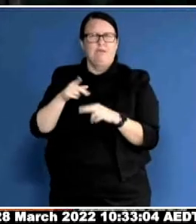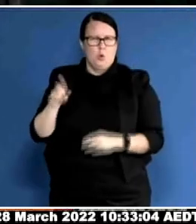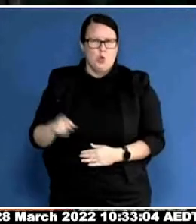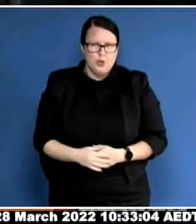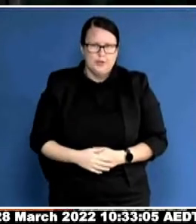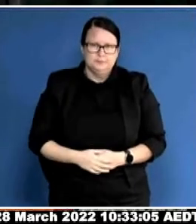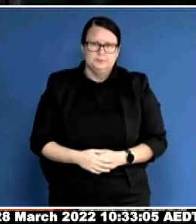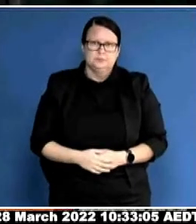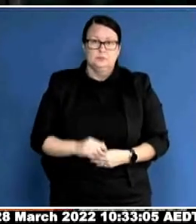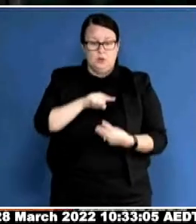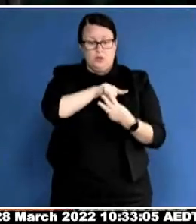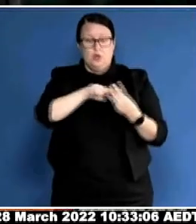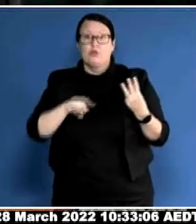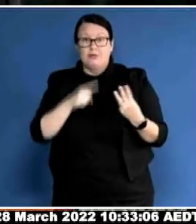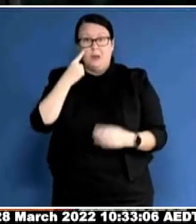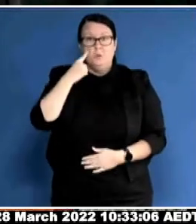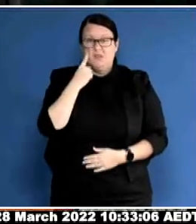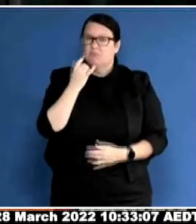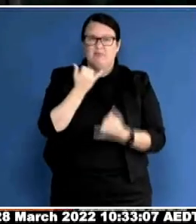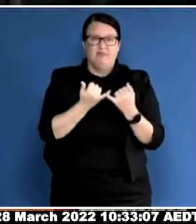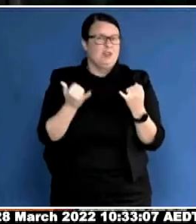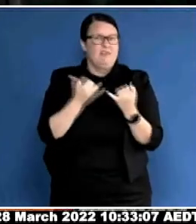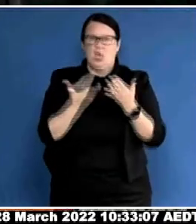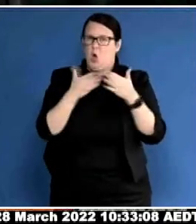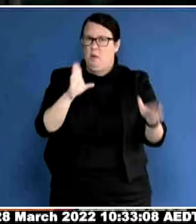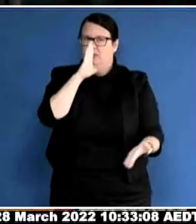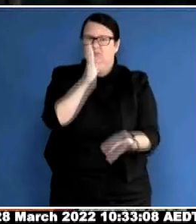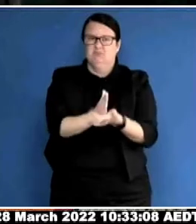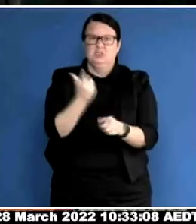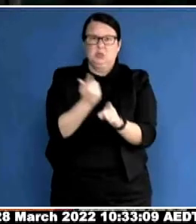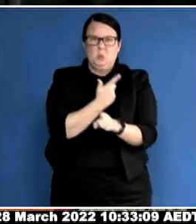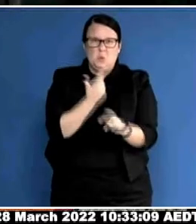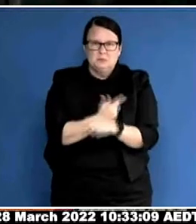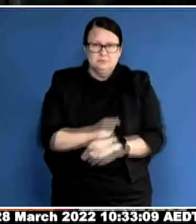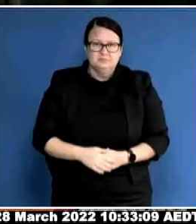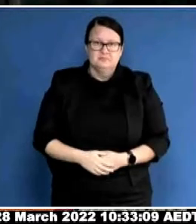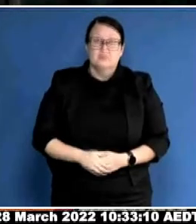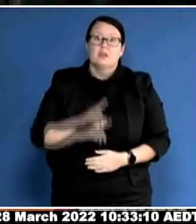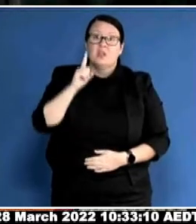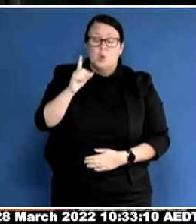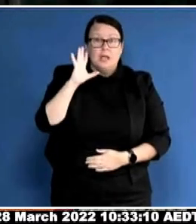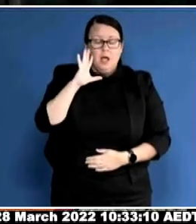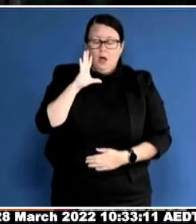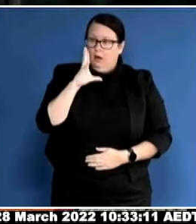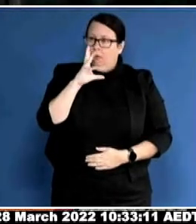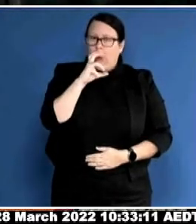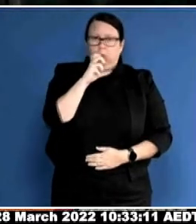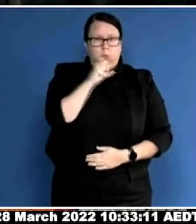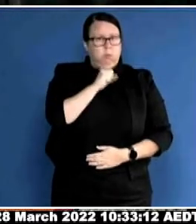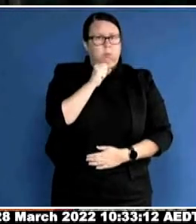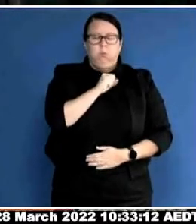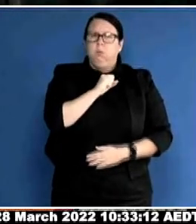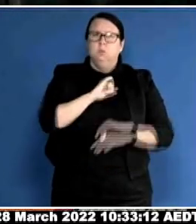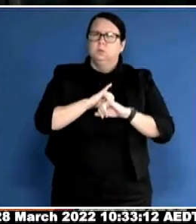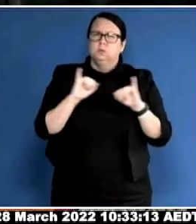today will speak frankly and directly. Their experiences will be confronting, and some people may find the